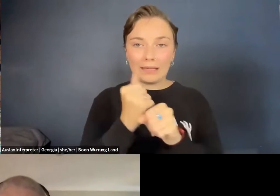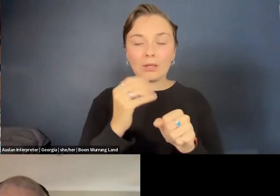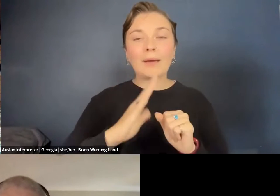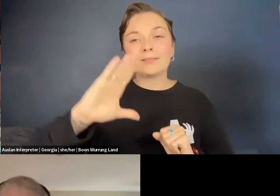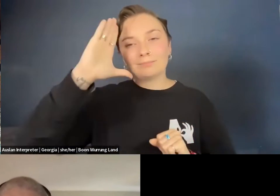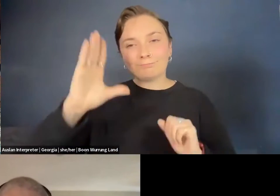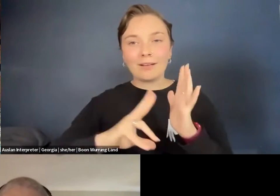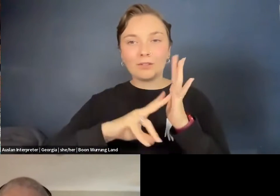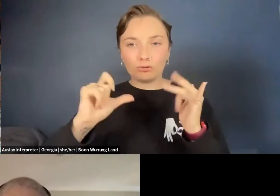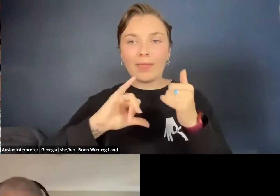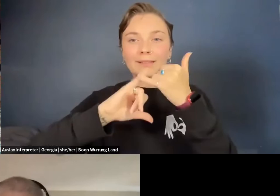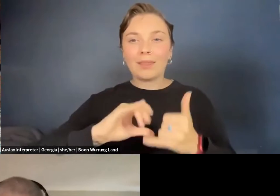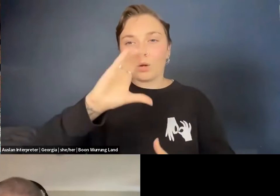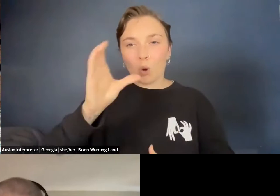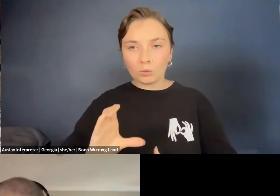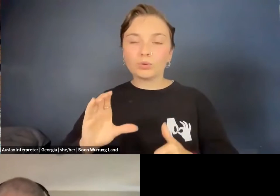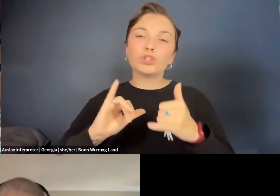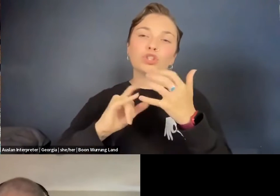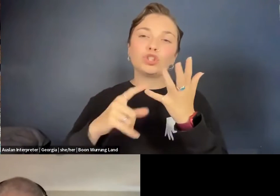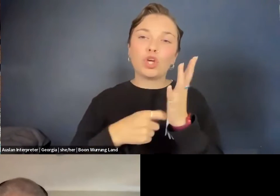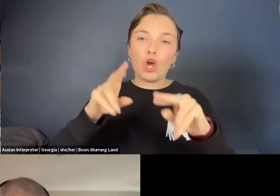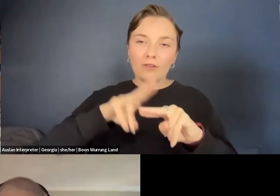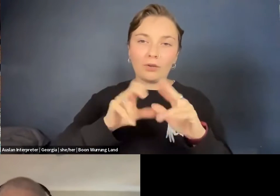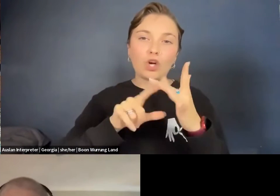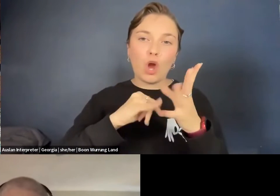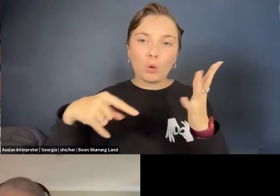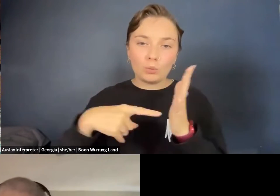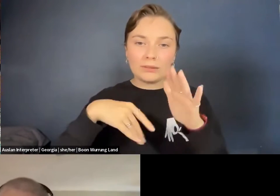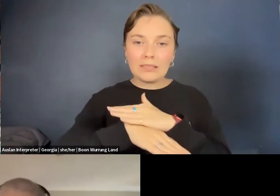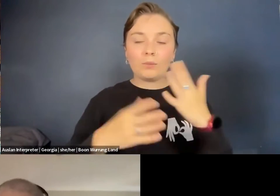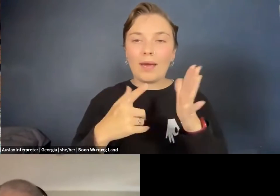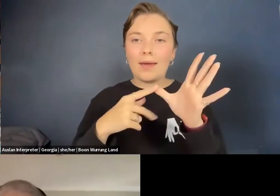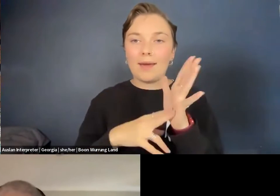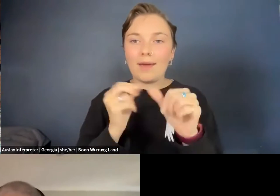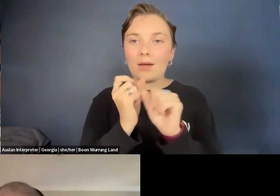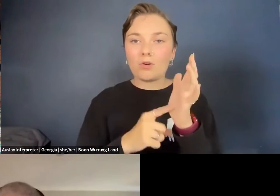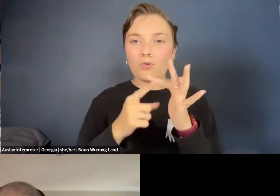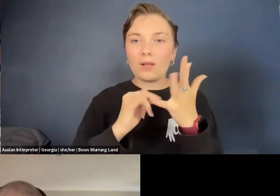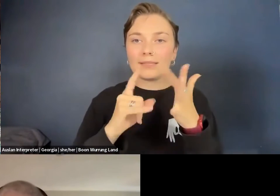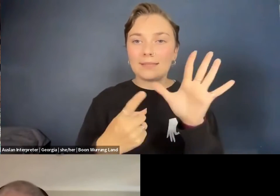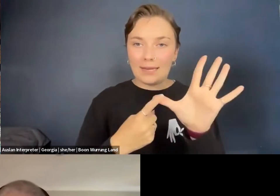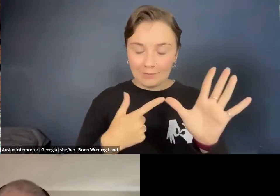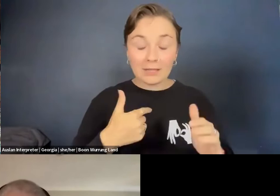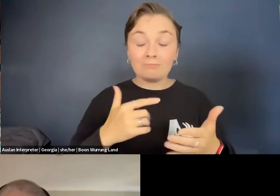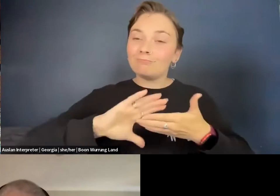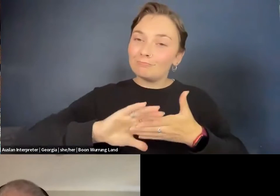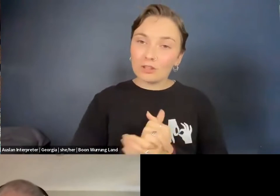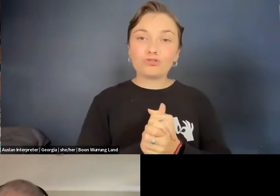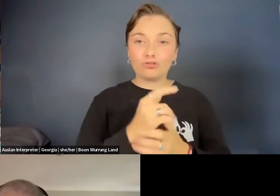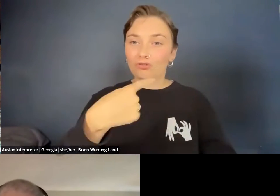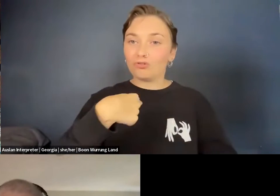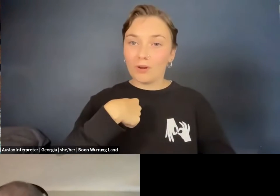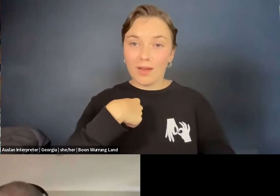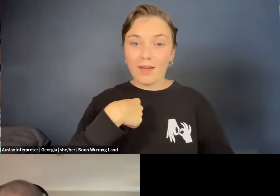I'm on the south coast, the surf coast, in fact, in the town of Anglesey. And it's my great pleasure to have